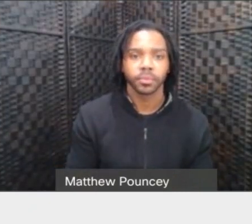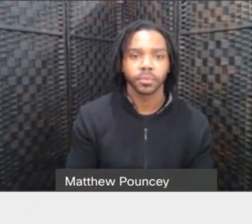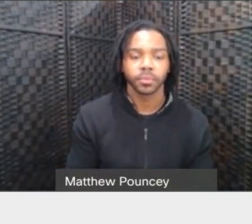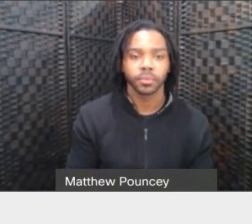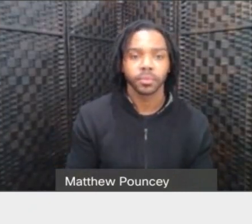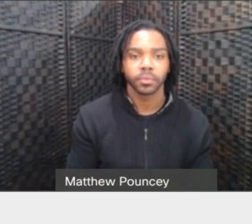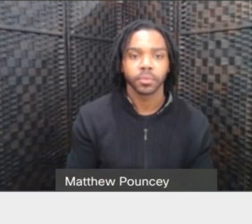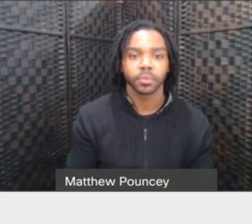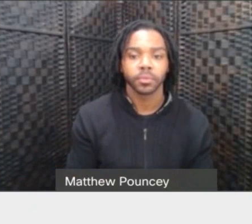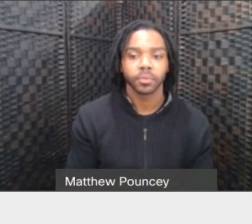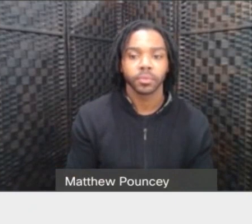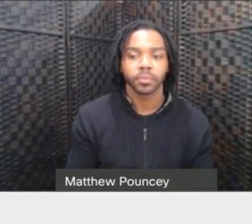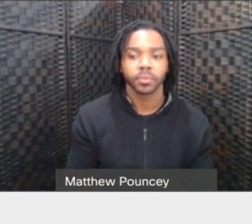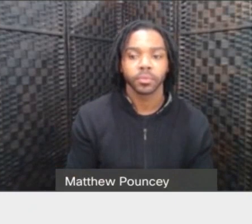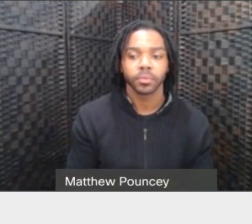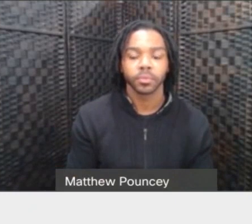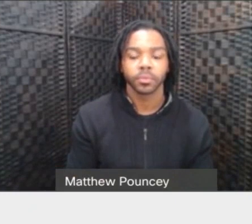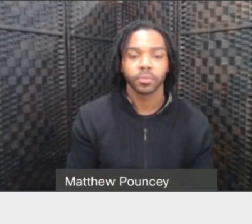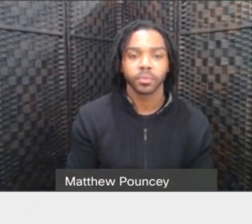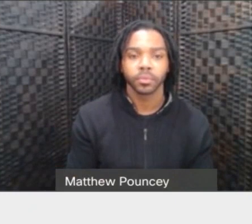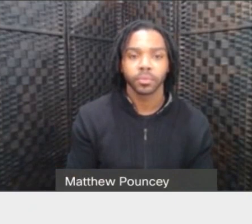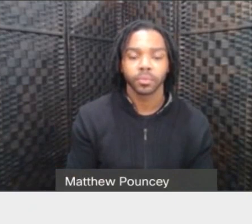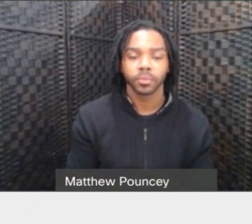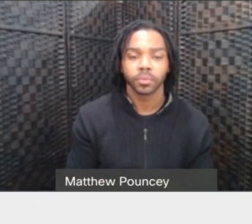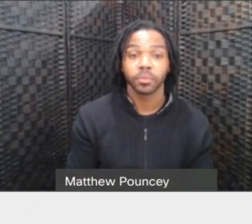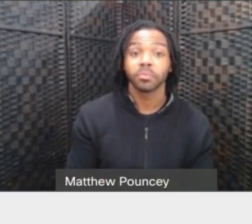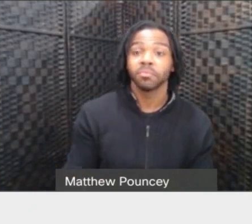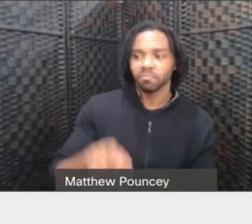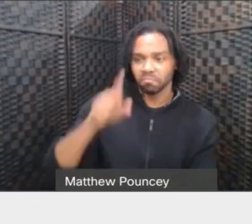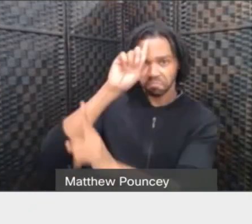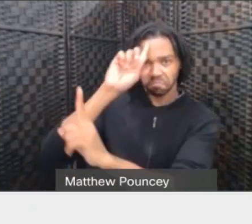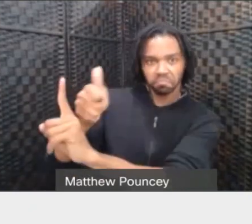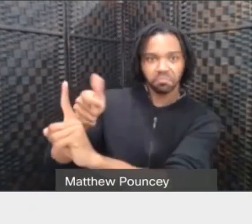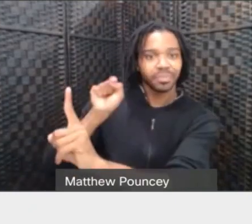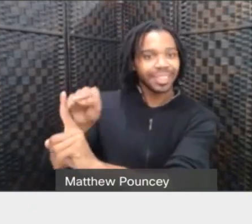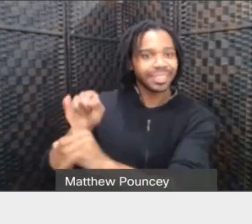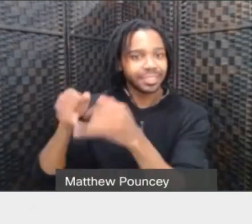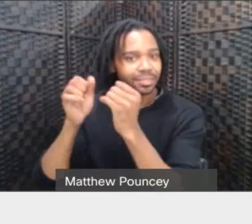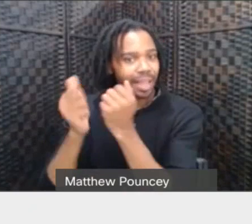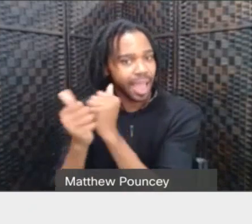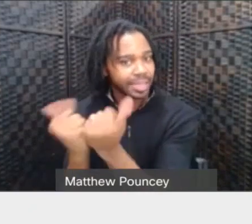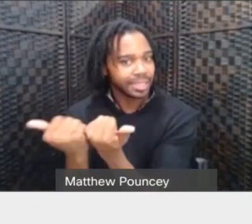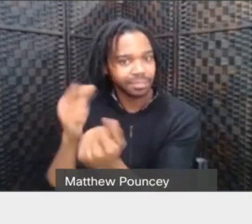an individual agency can impose these requirements. It does not